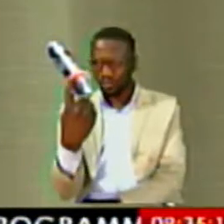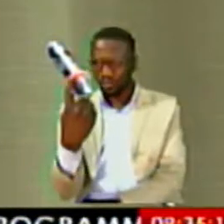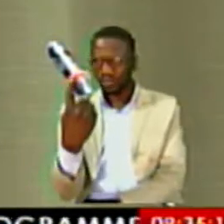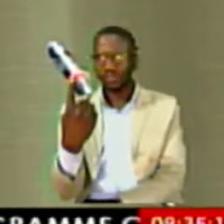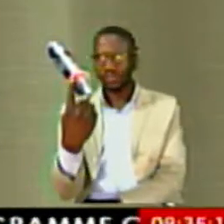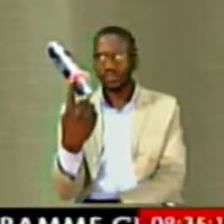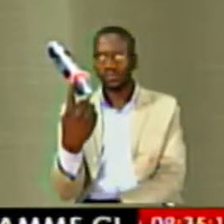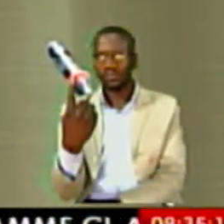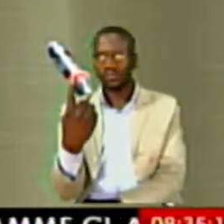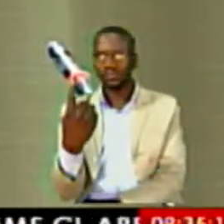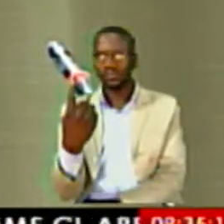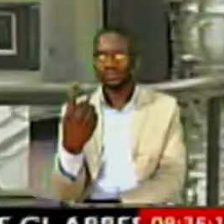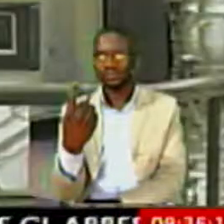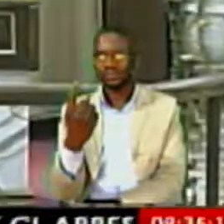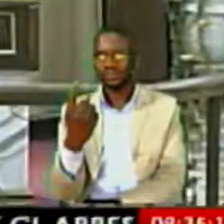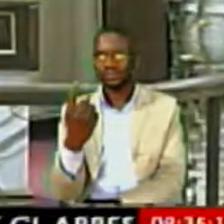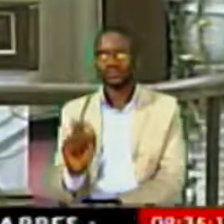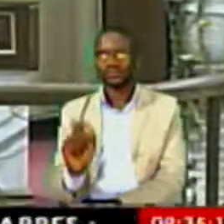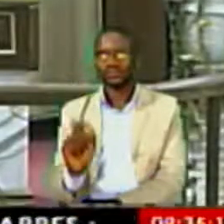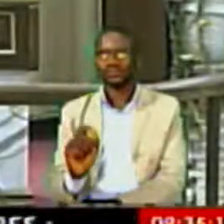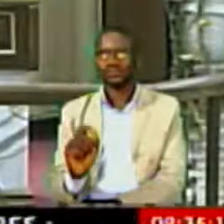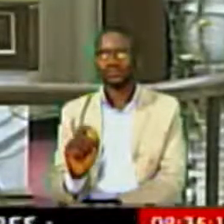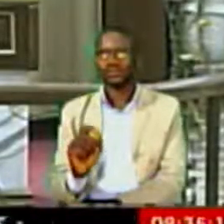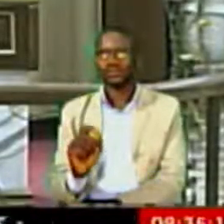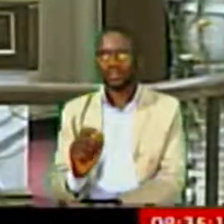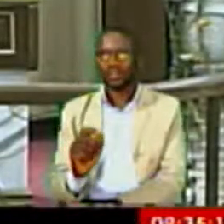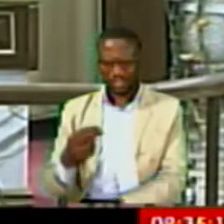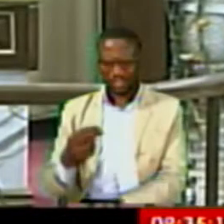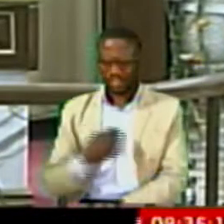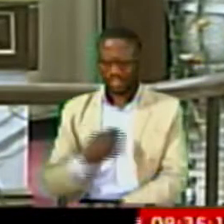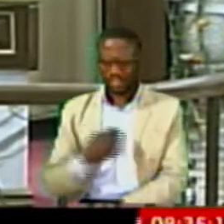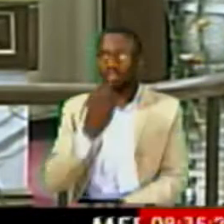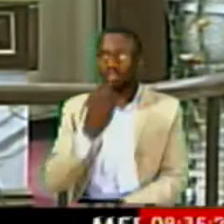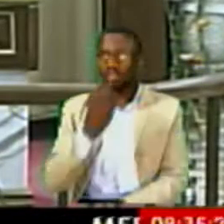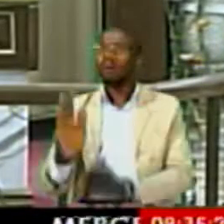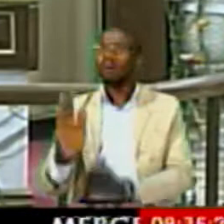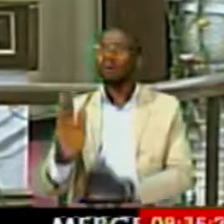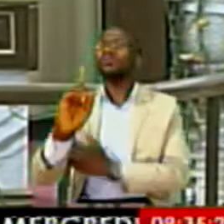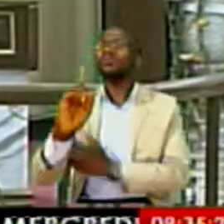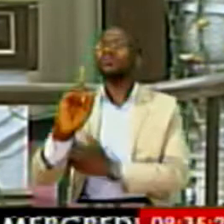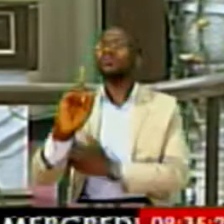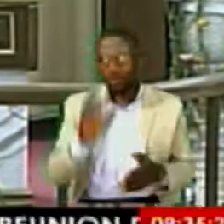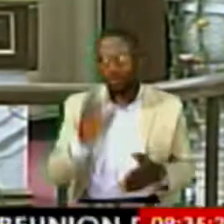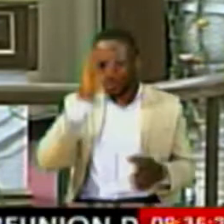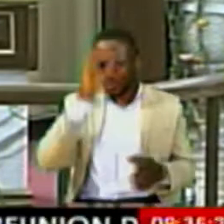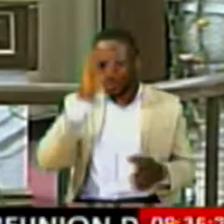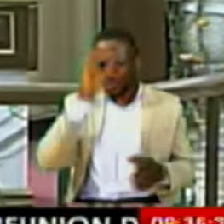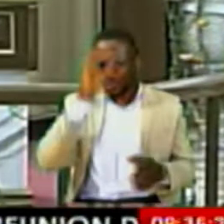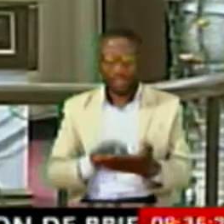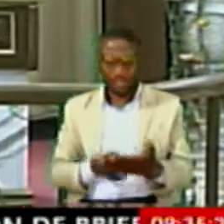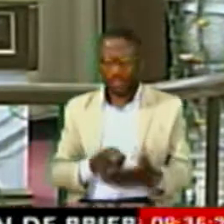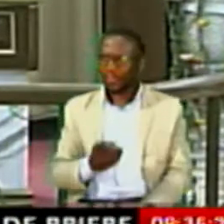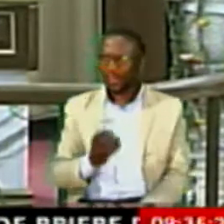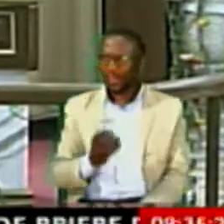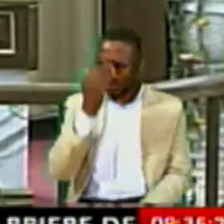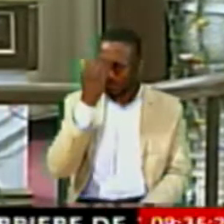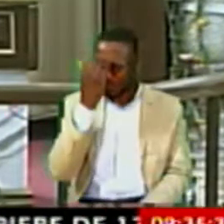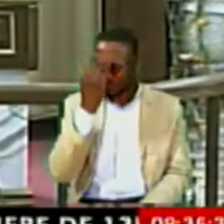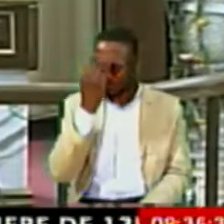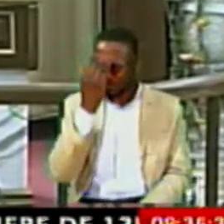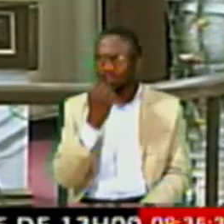God is one. Disons tous ensemble, listen, Dieu together, est un. God is one. Vous que le